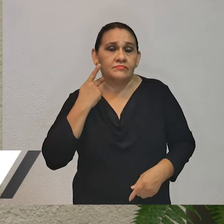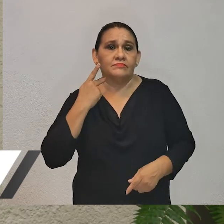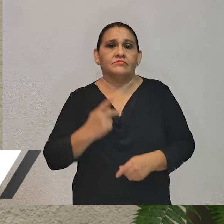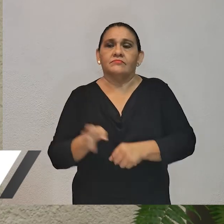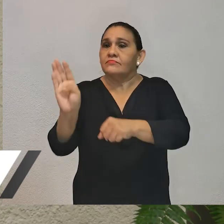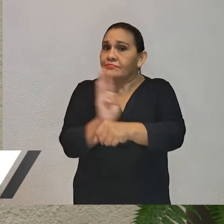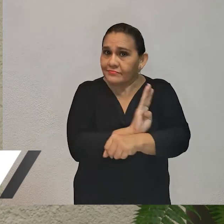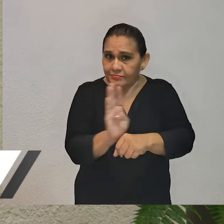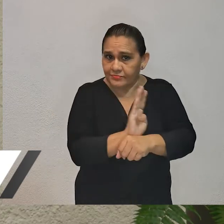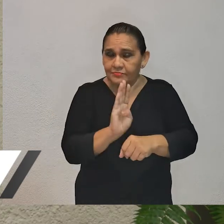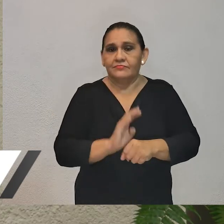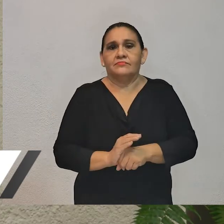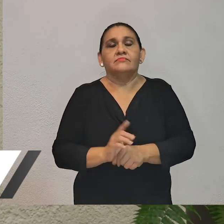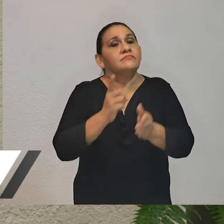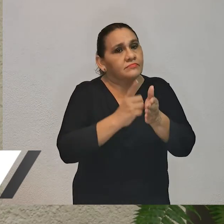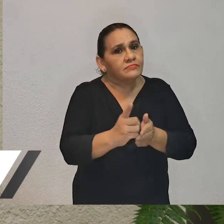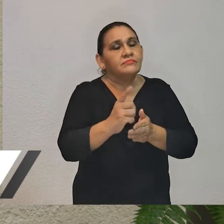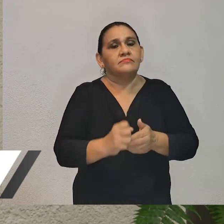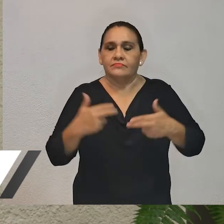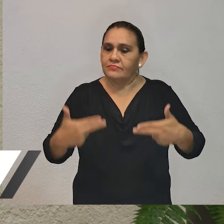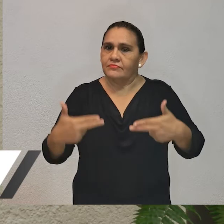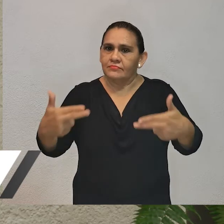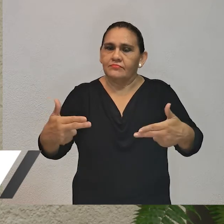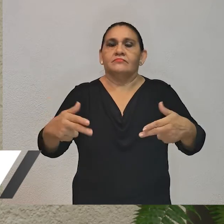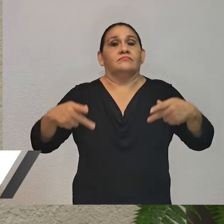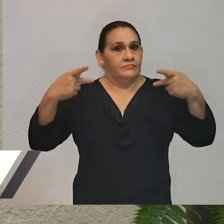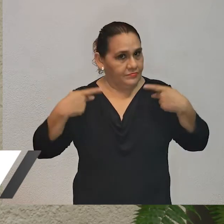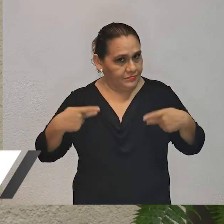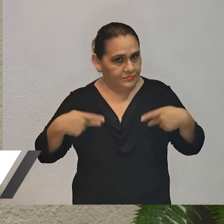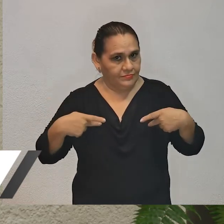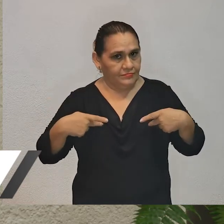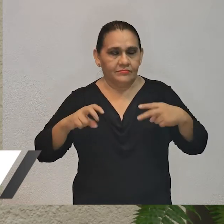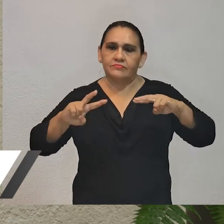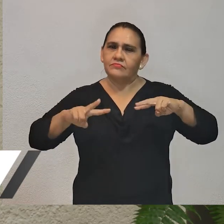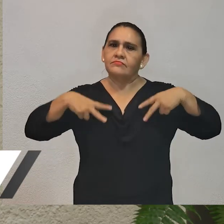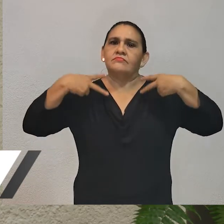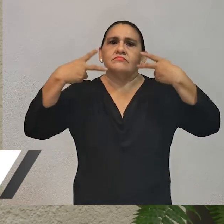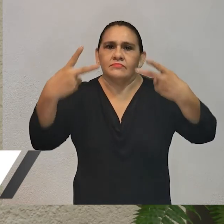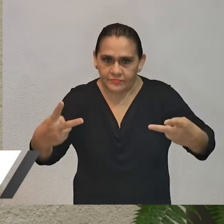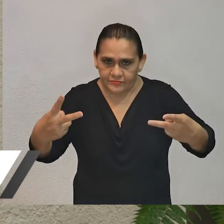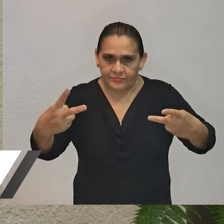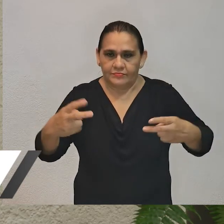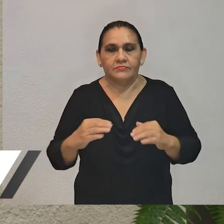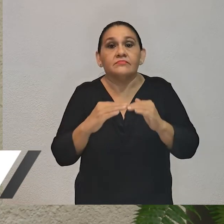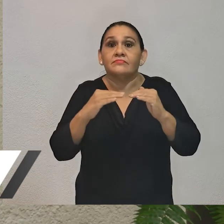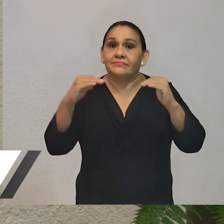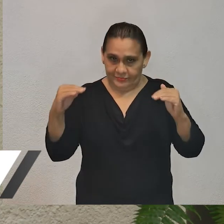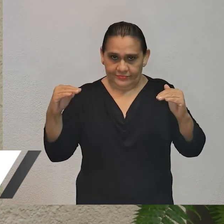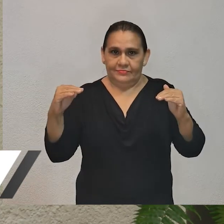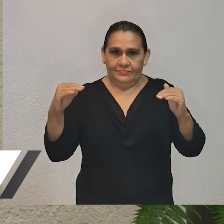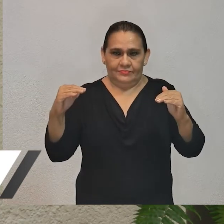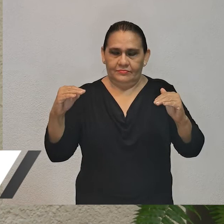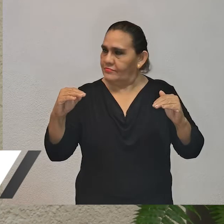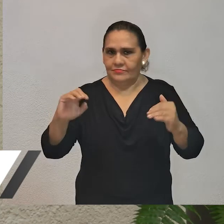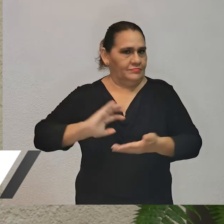junp'eel meyaj utz tux ku yéetsal u máalobil kuxtal ti'al máako’ob ku máansiko’ob talamil ti uukuxtalo’ob. Le